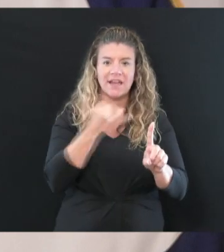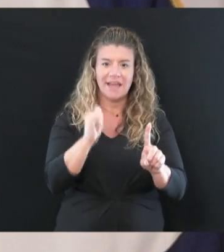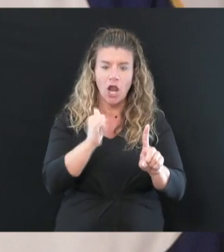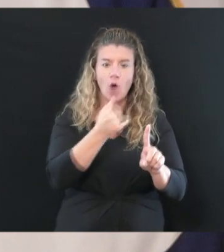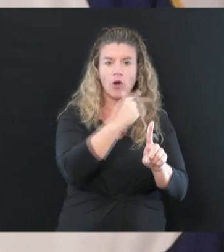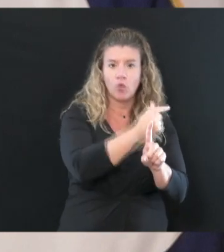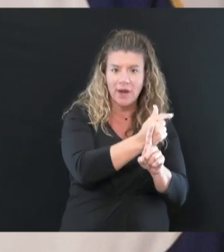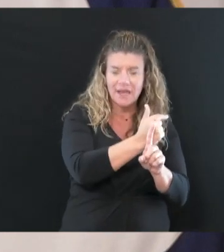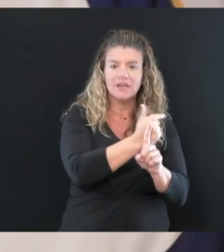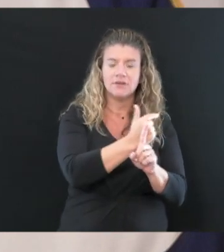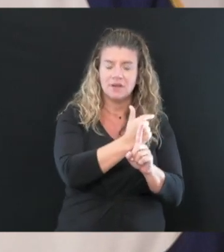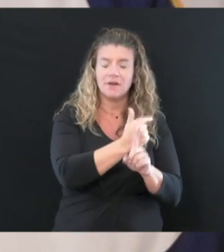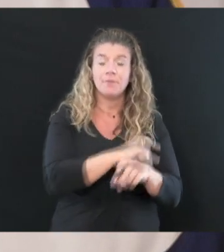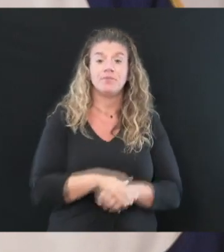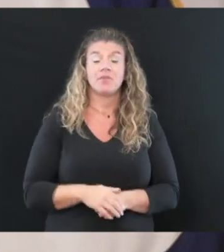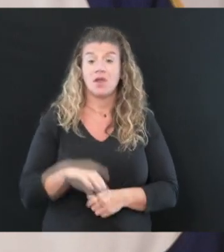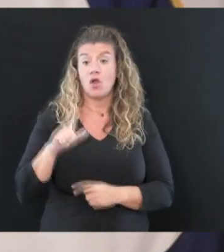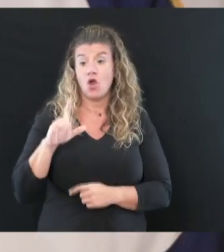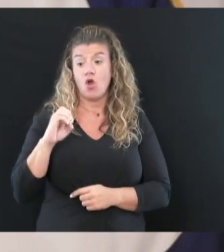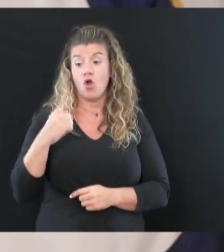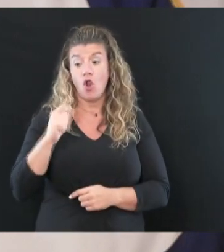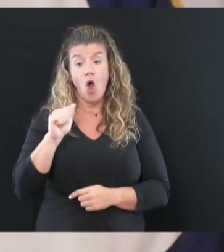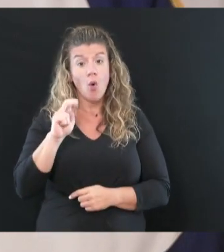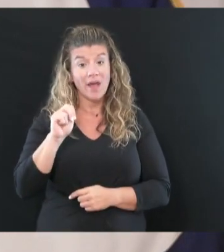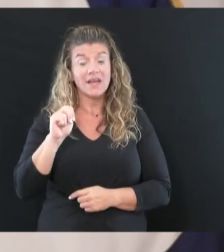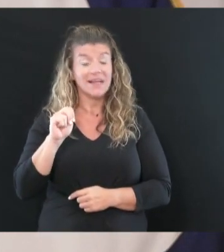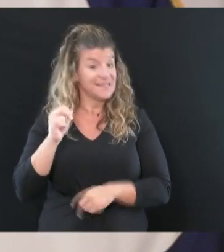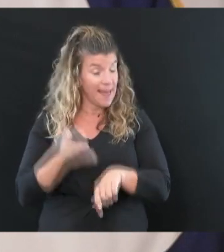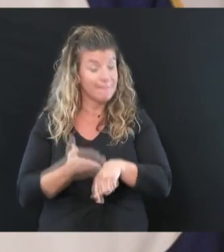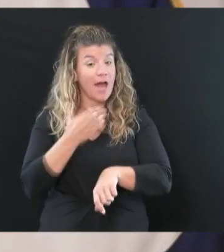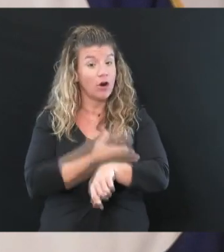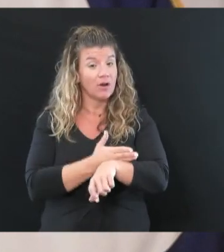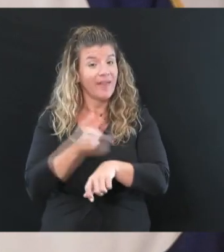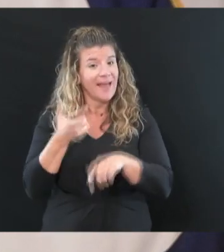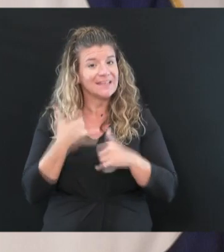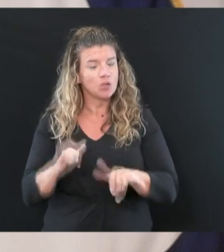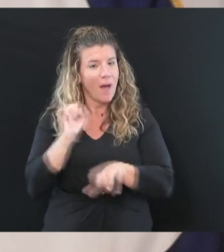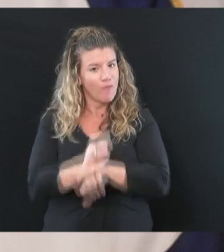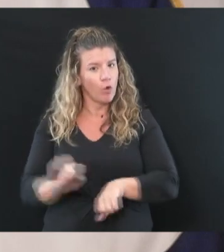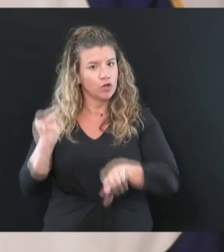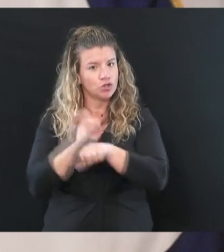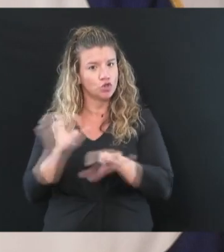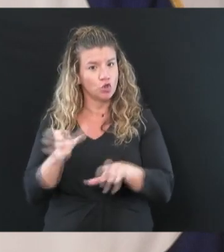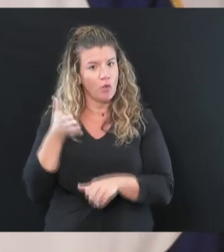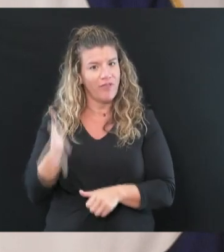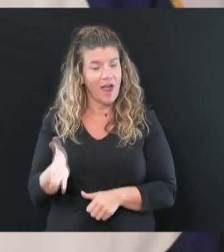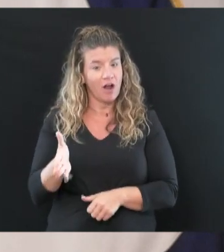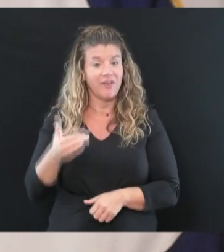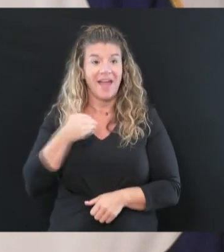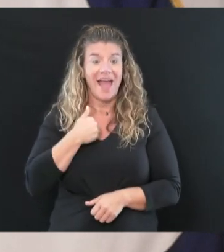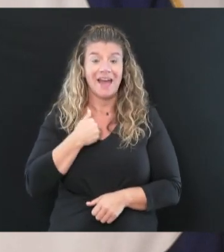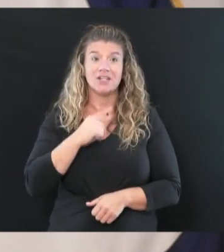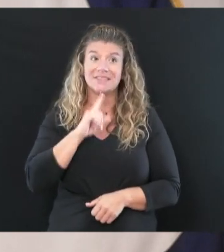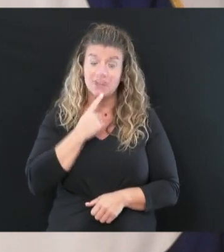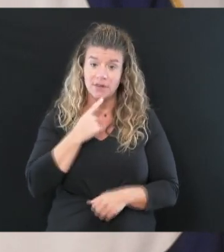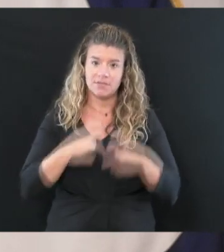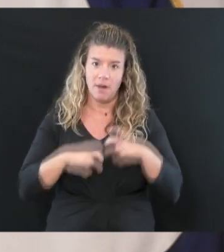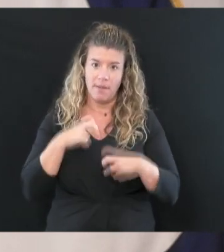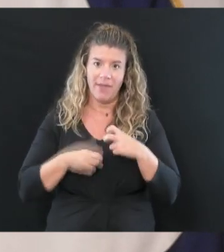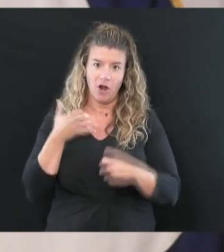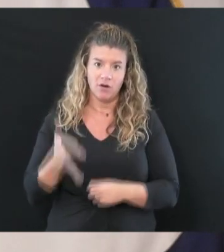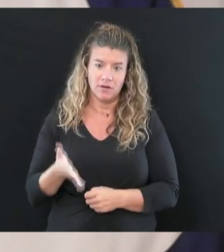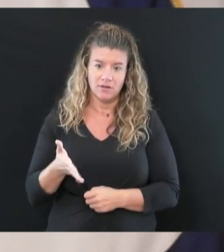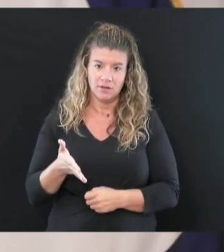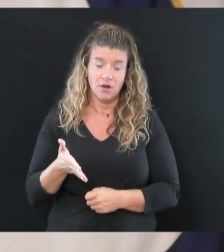in the green. Logan County's getting better. We've got a long ways to go in Logan County. Had a super serious problem down there, and